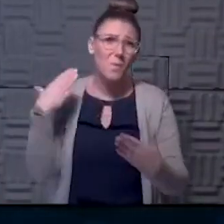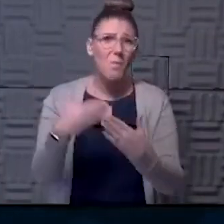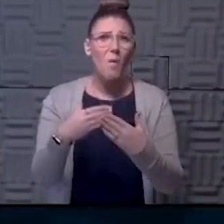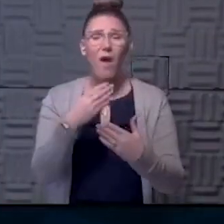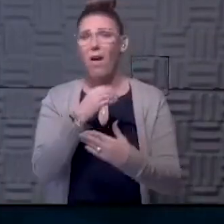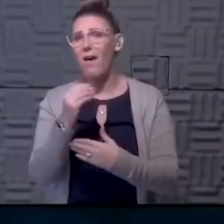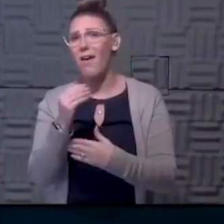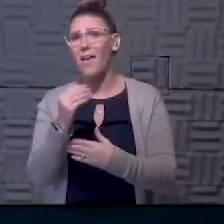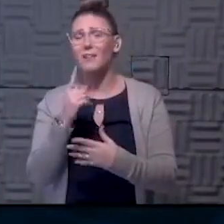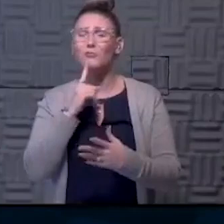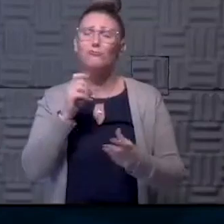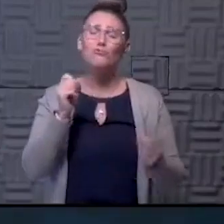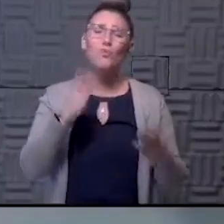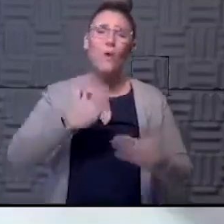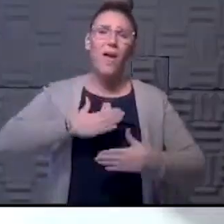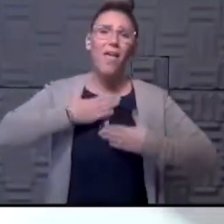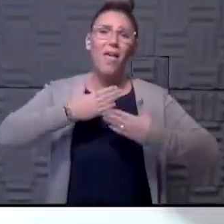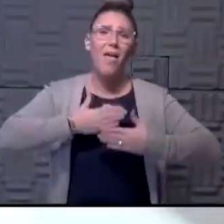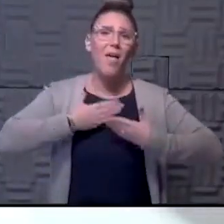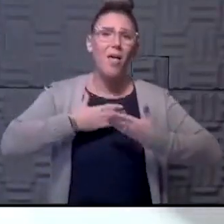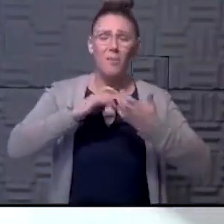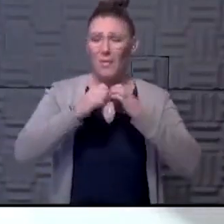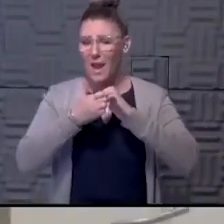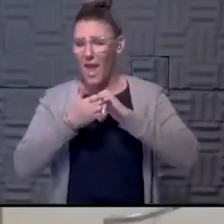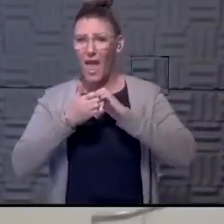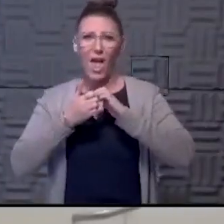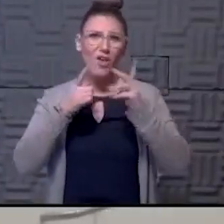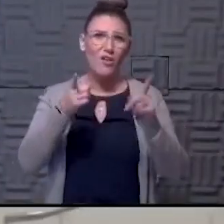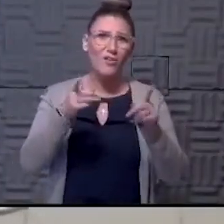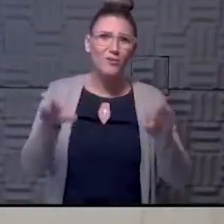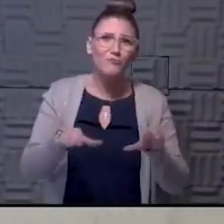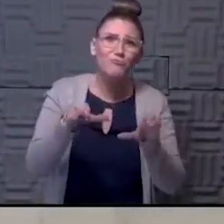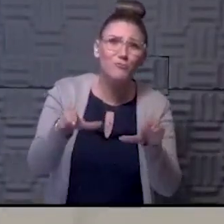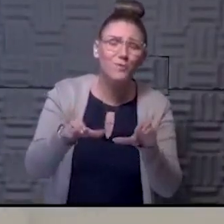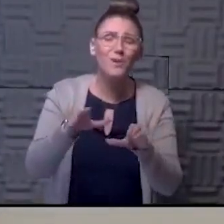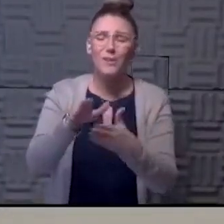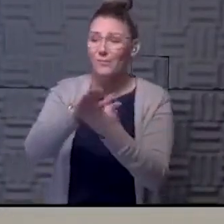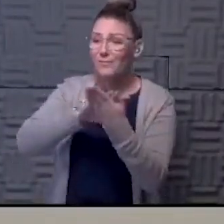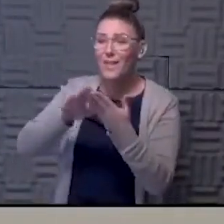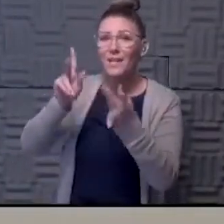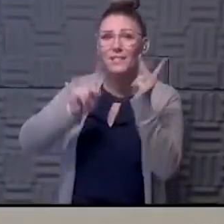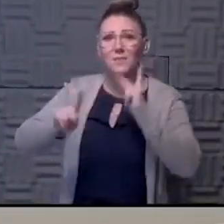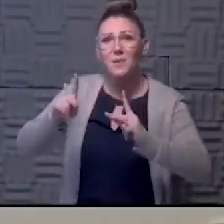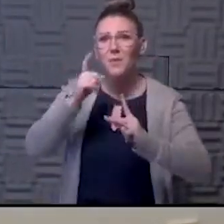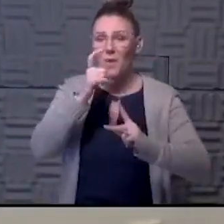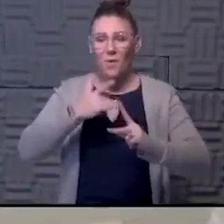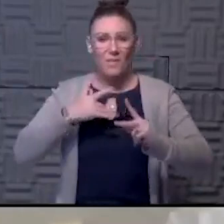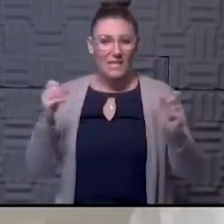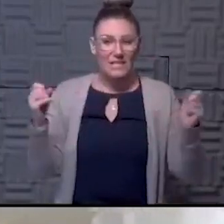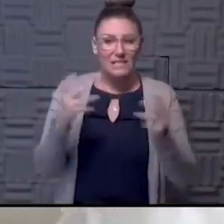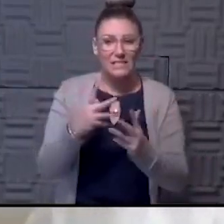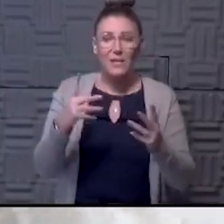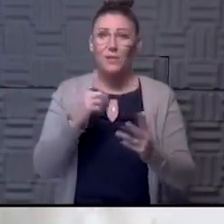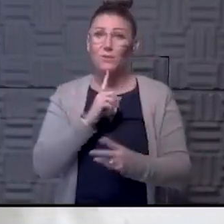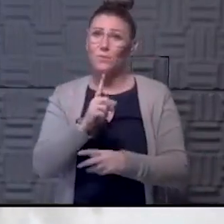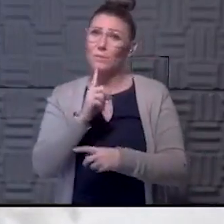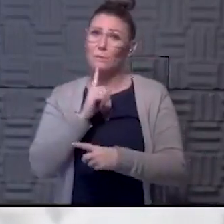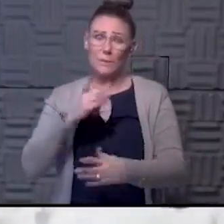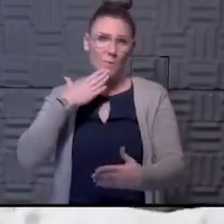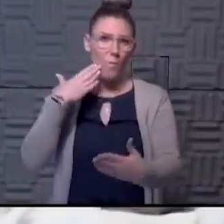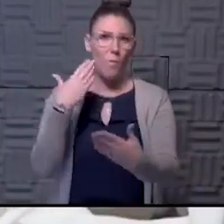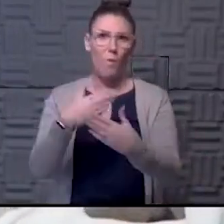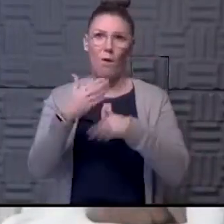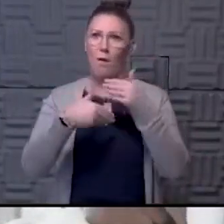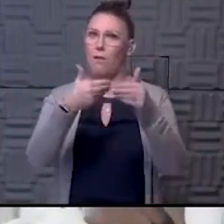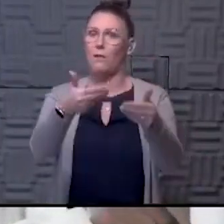highly complimentary of the process, how they're treated, how nice folks are. They don't feel like they're scared or whatever. It goes really, really, really well.